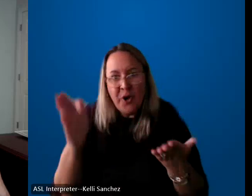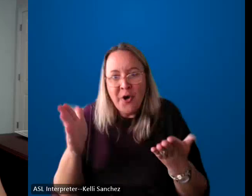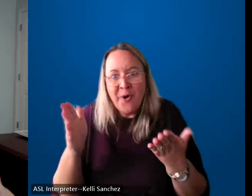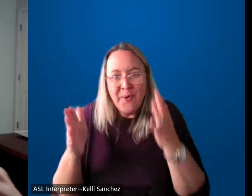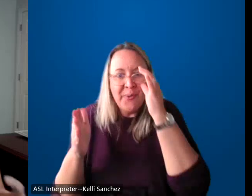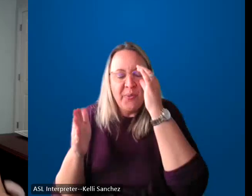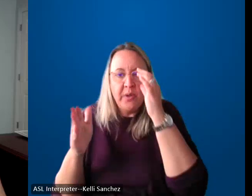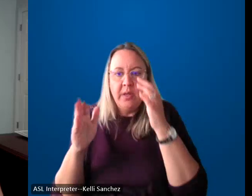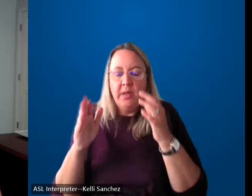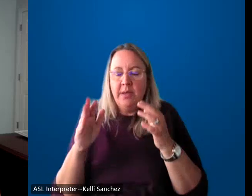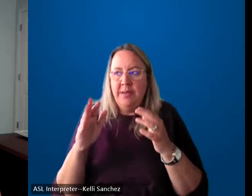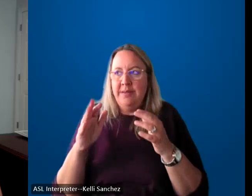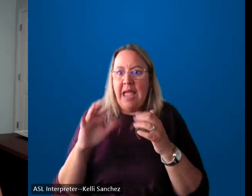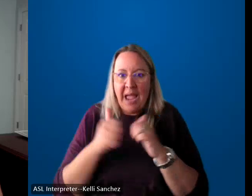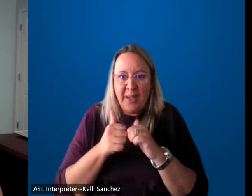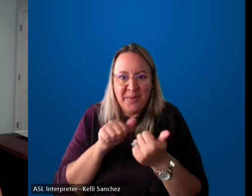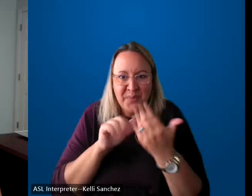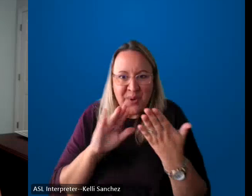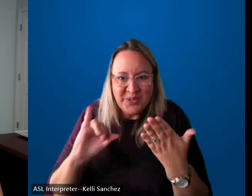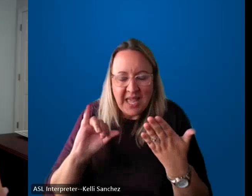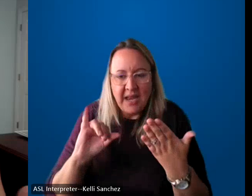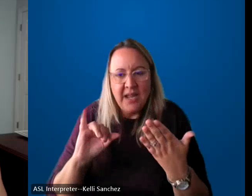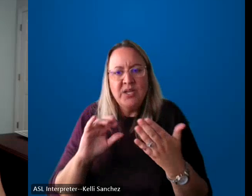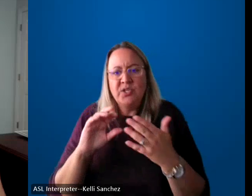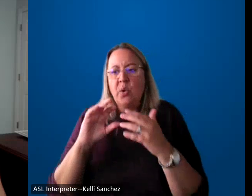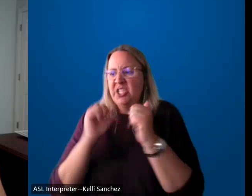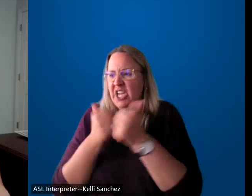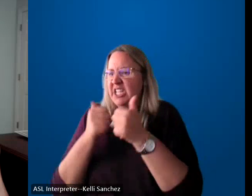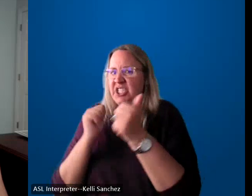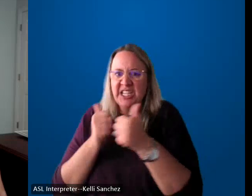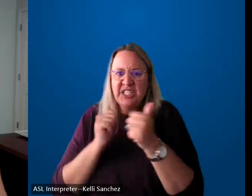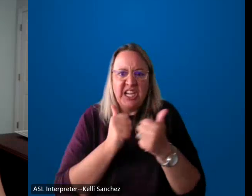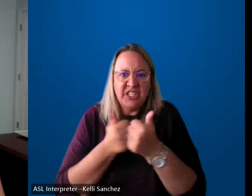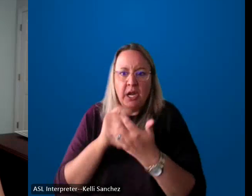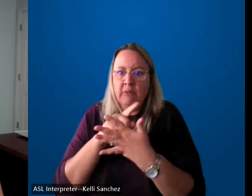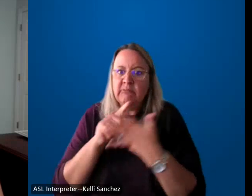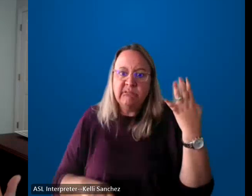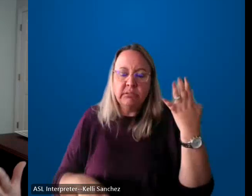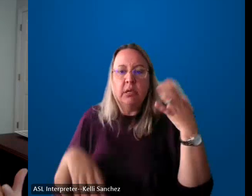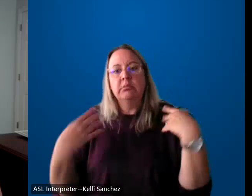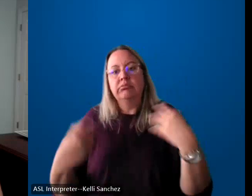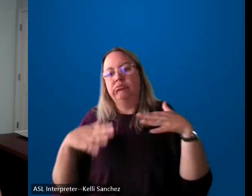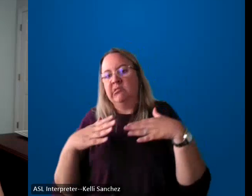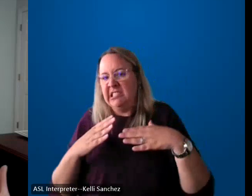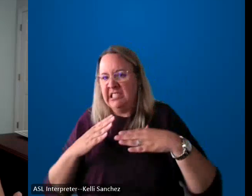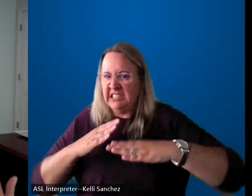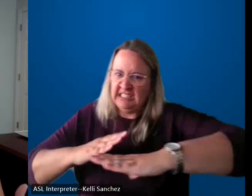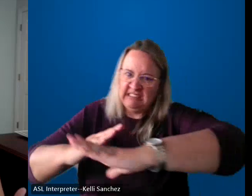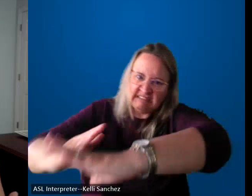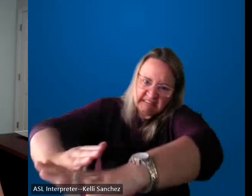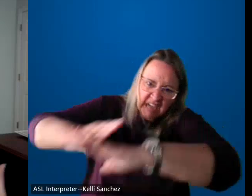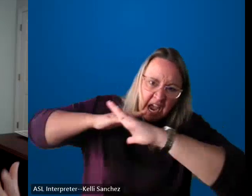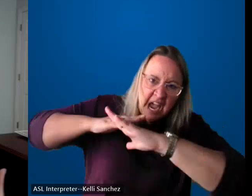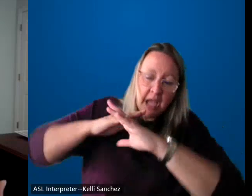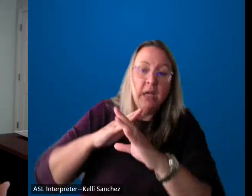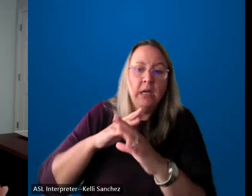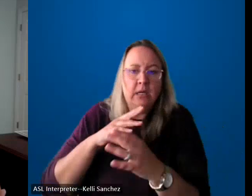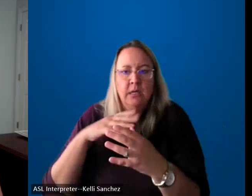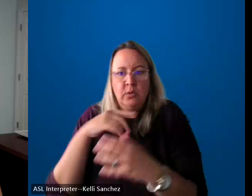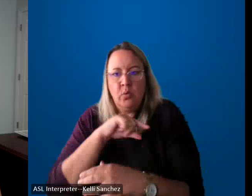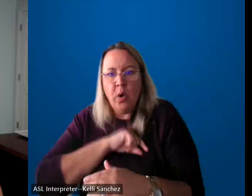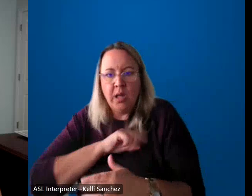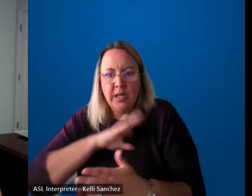a lot of those challenges sort of feed into why we have not been able to invest quality and meaningful